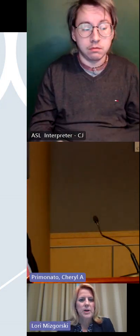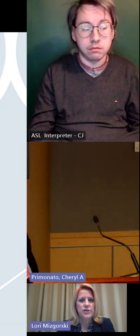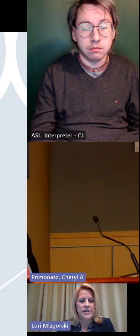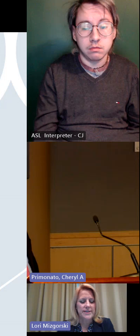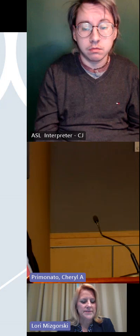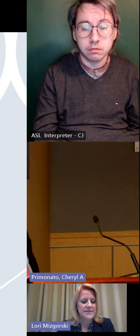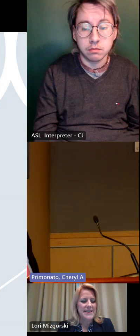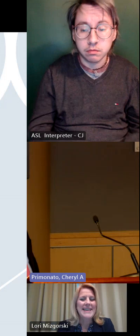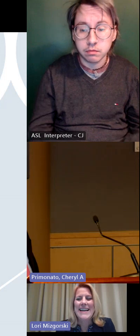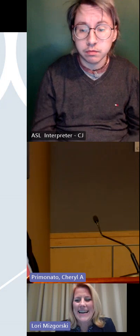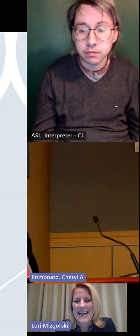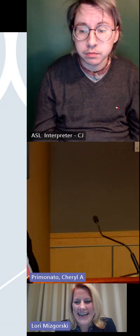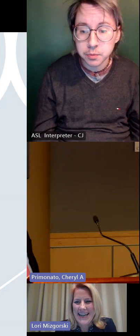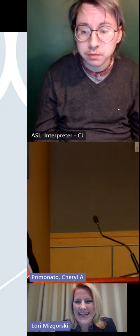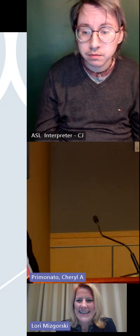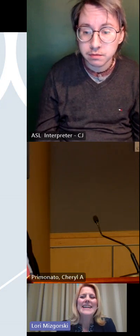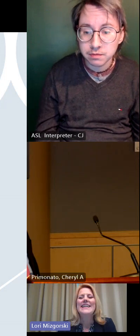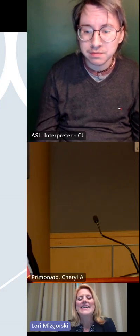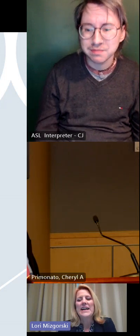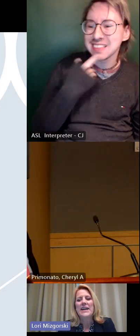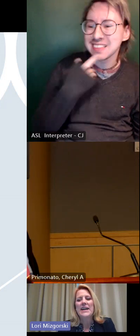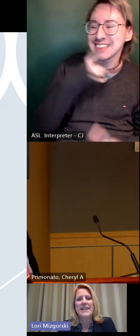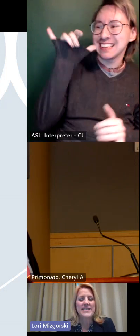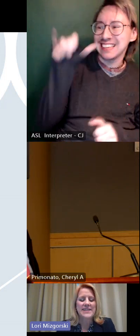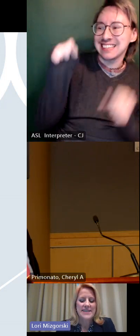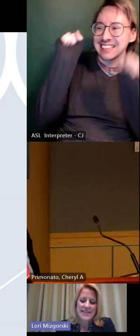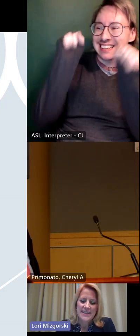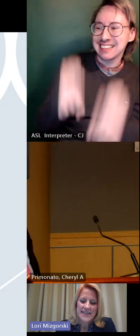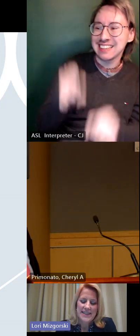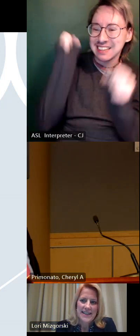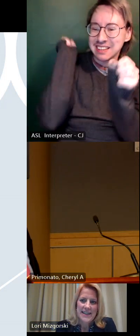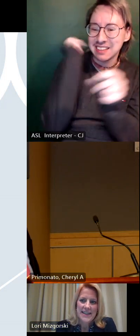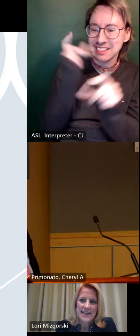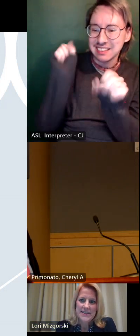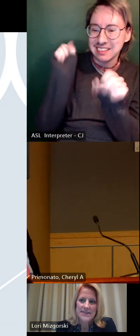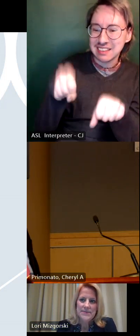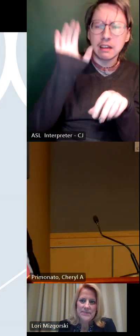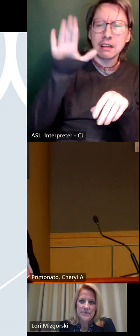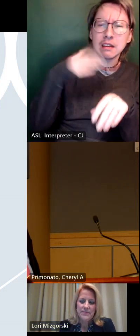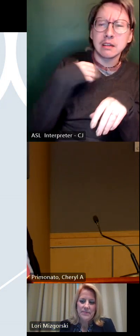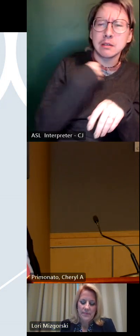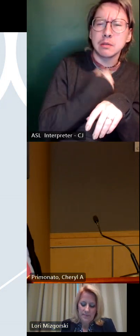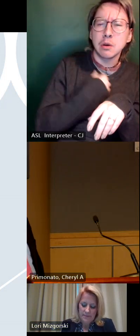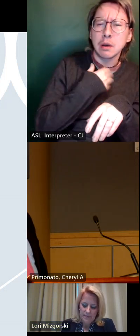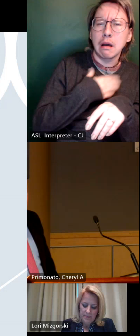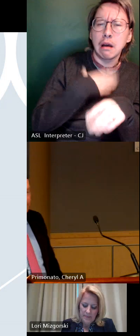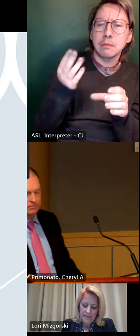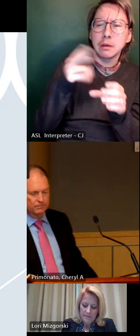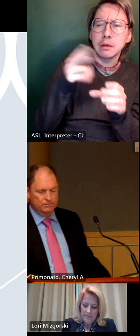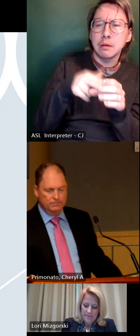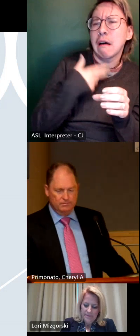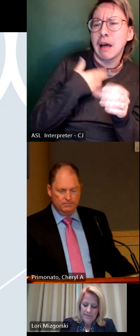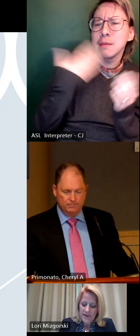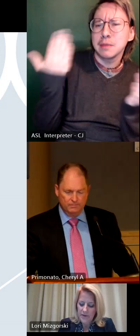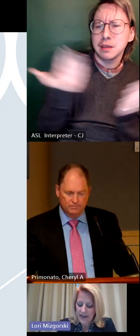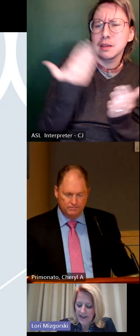Can I get a motion? Well, and Okay. I'm sorry, Lori, this is Jen. I am here at the meeting. I